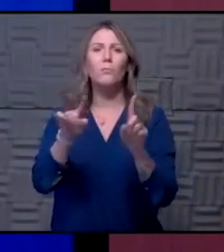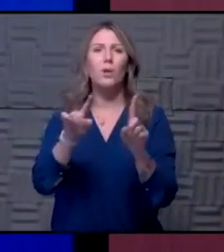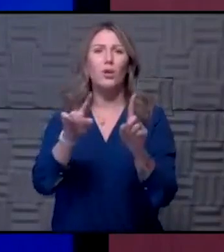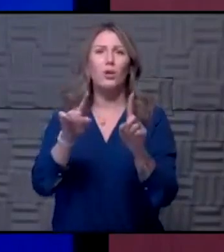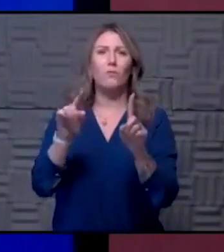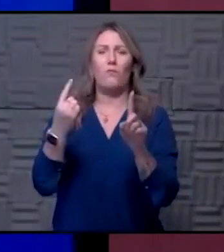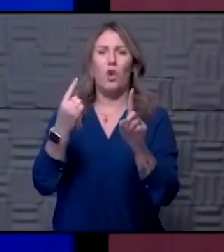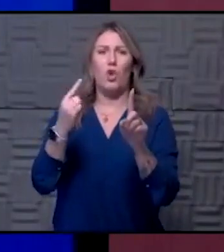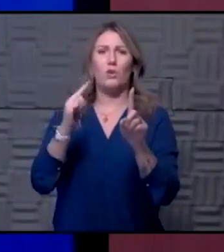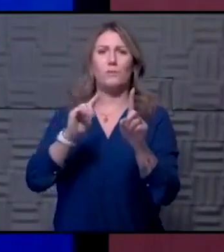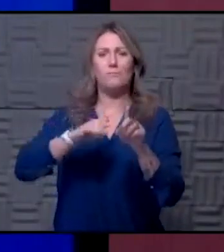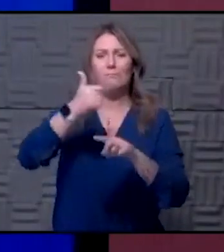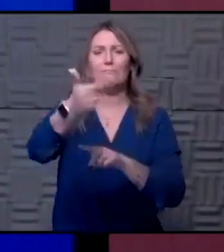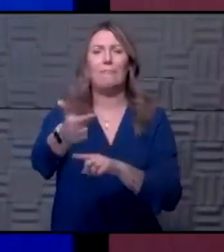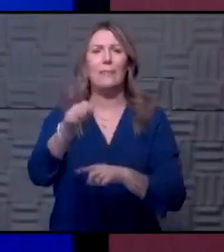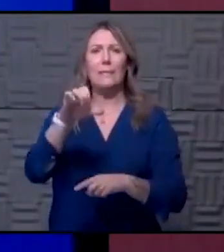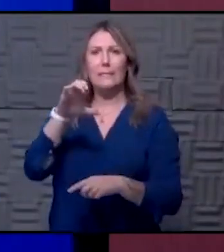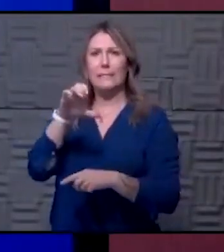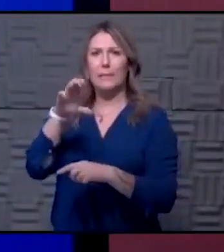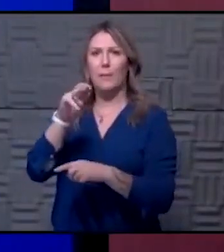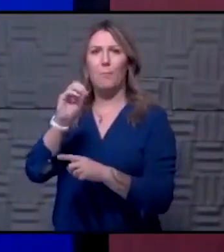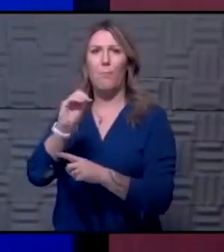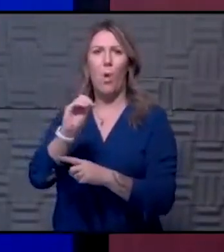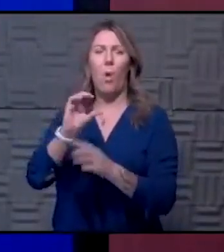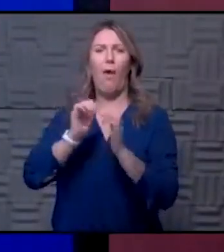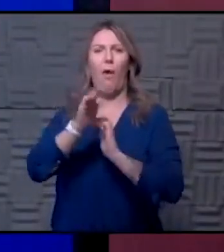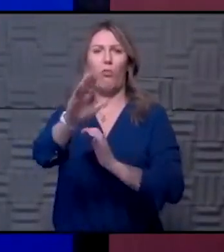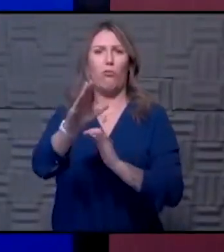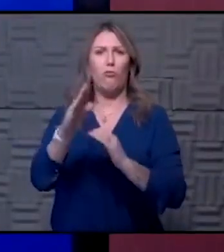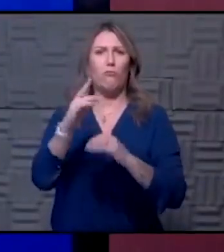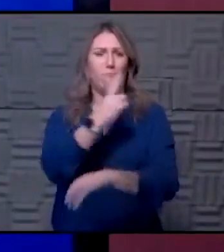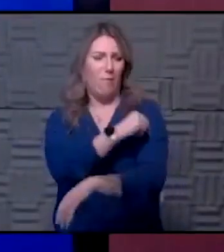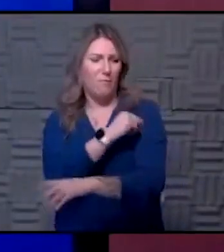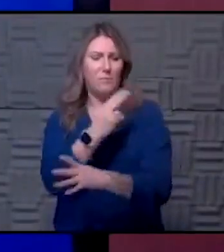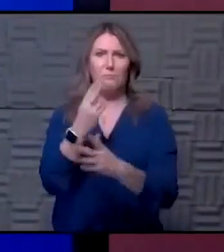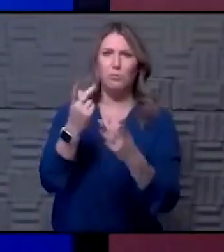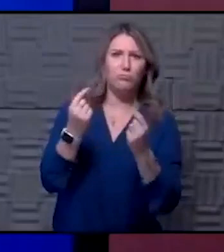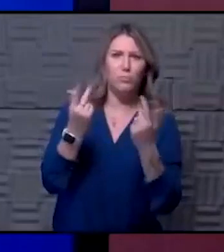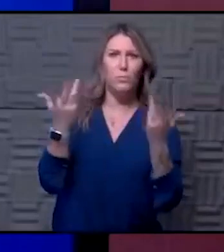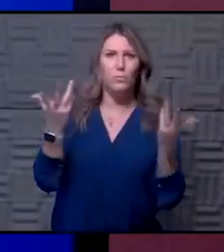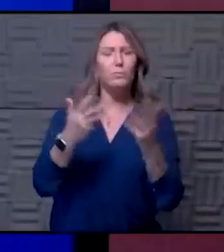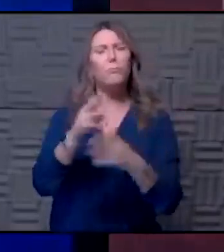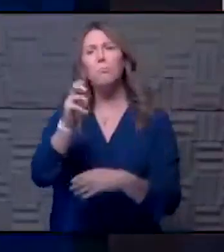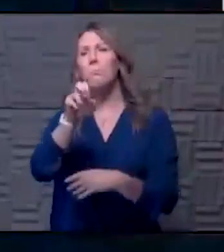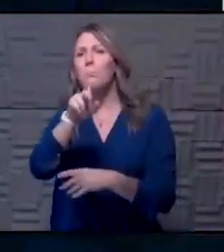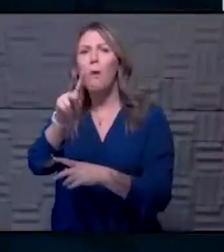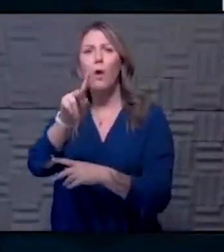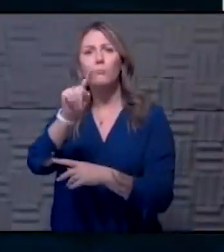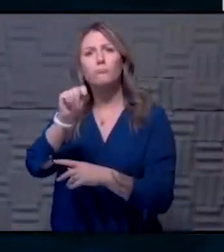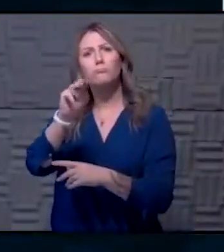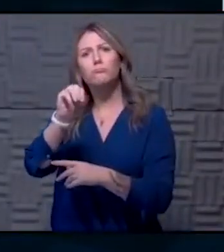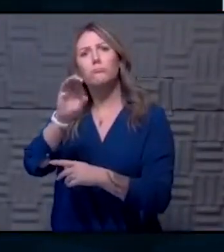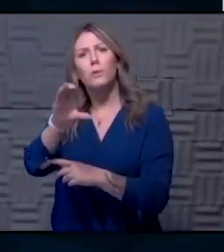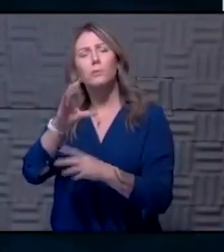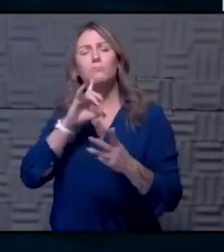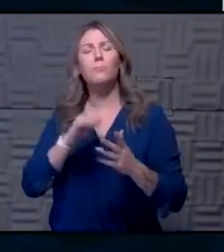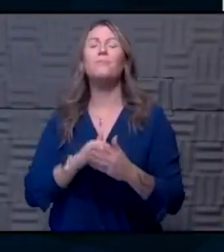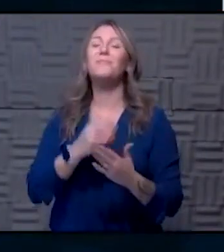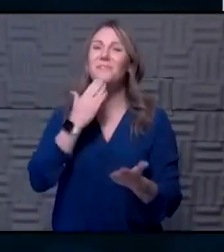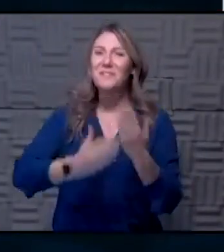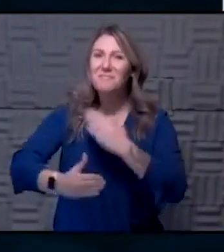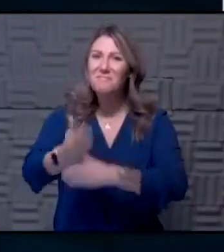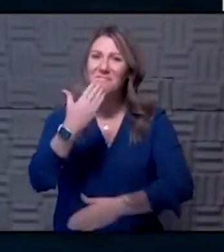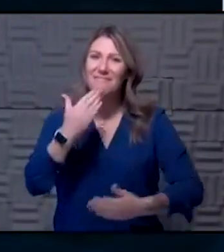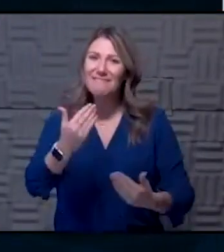to our CMOs who are on. Let's just see how things are going at their hospital. Mark, how are things at Truman? Hey, good morning, Steve, and thanks for having me